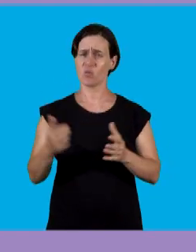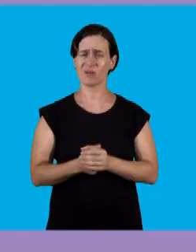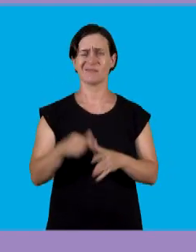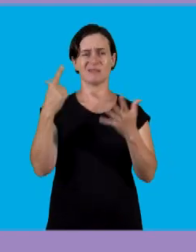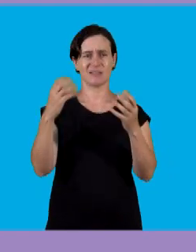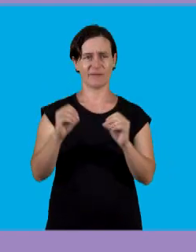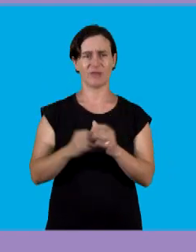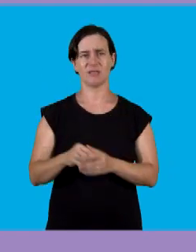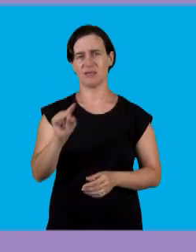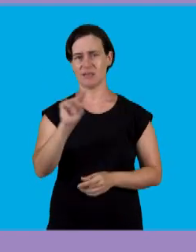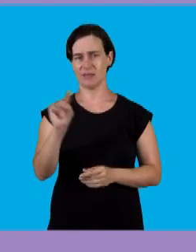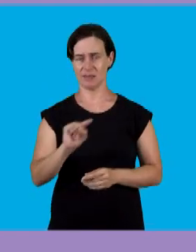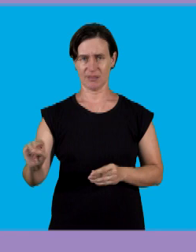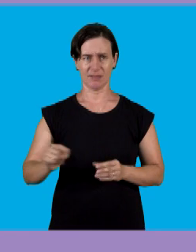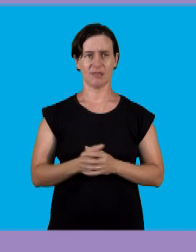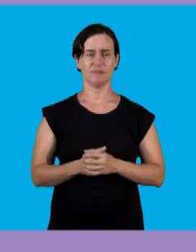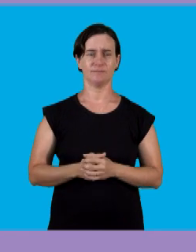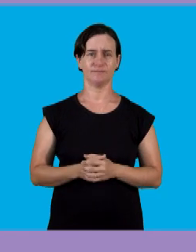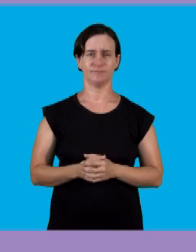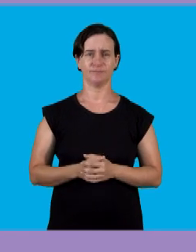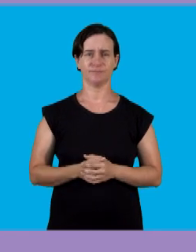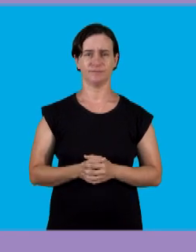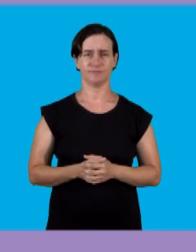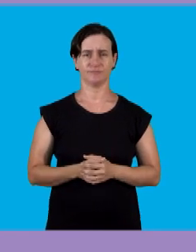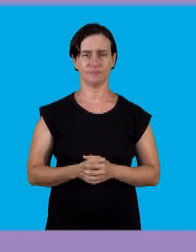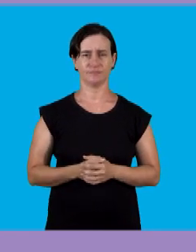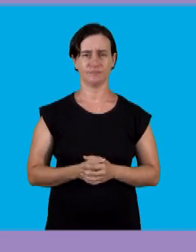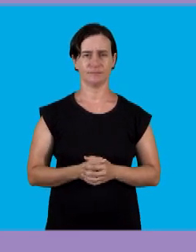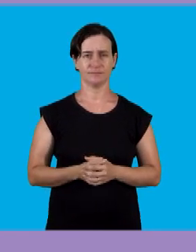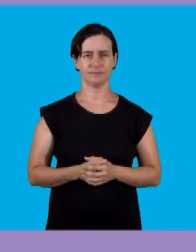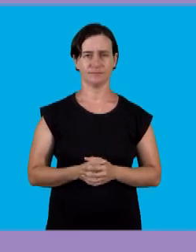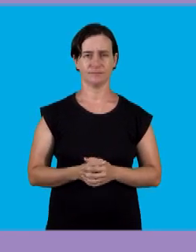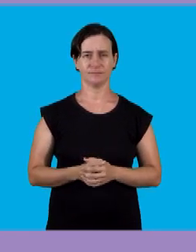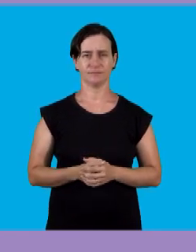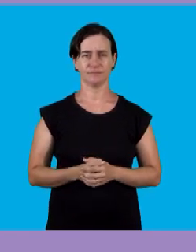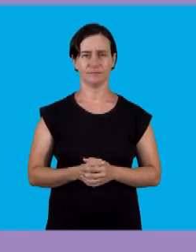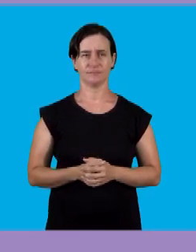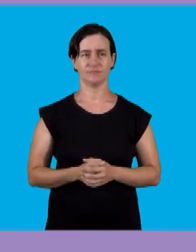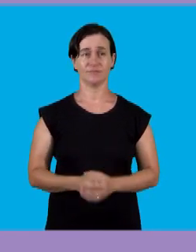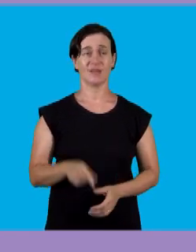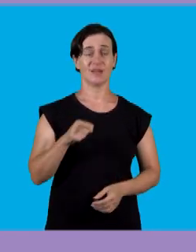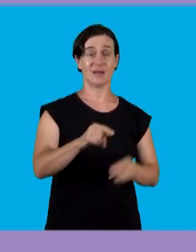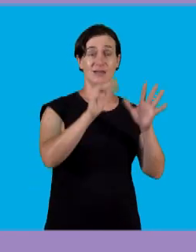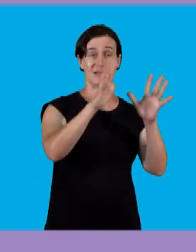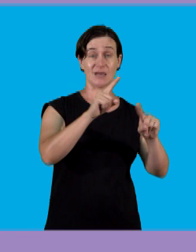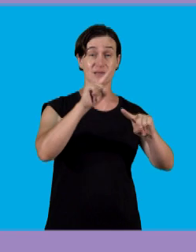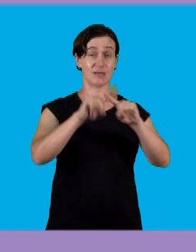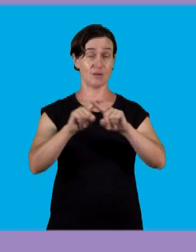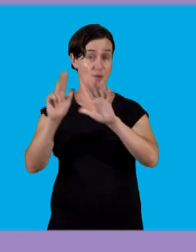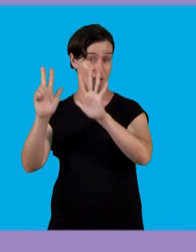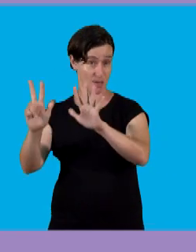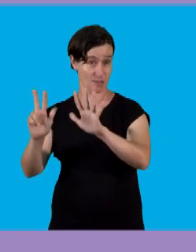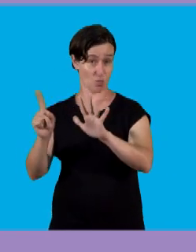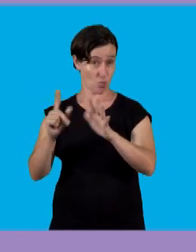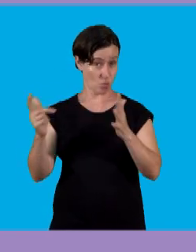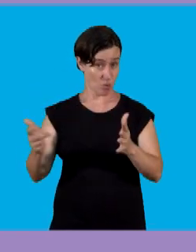70, and that variable z will remain the same. Again, we are subtracting. Then 10 multiplied by